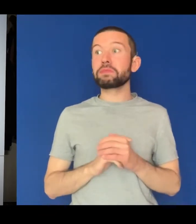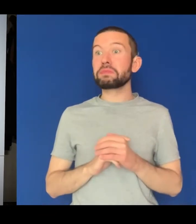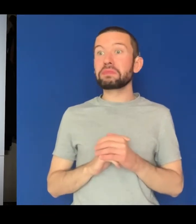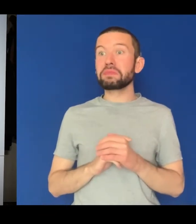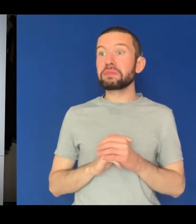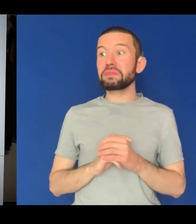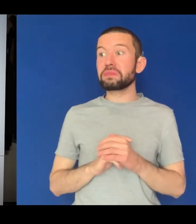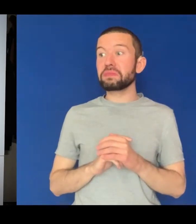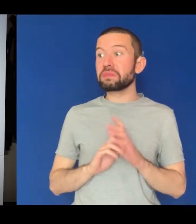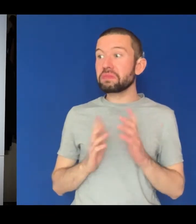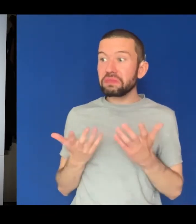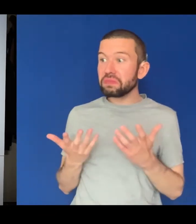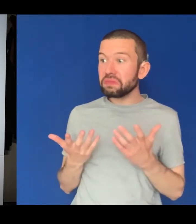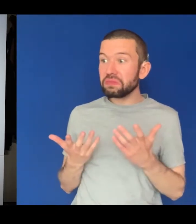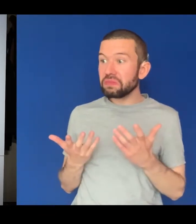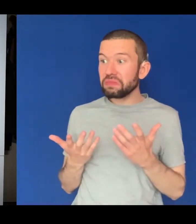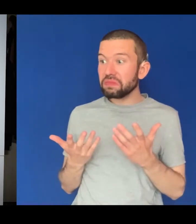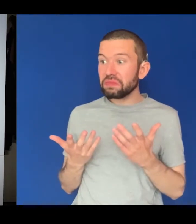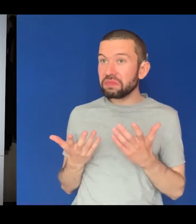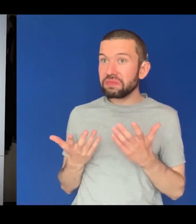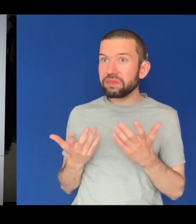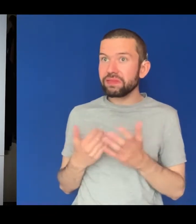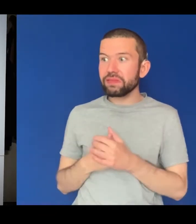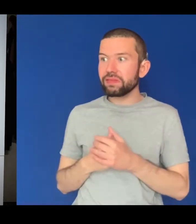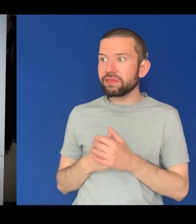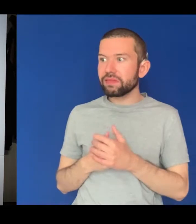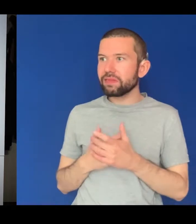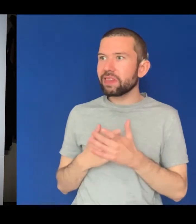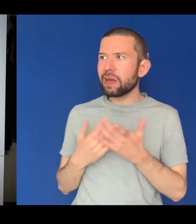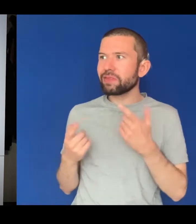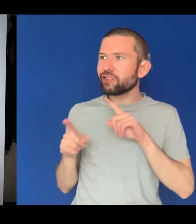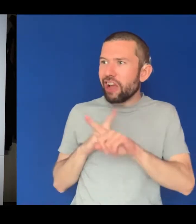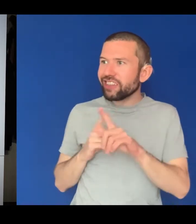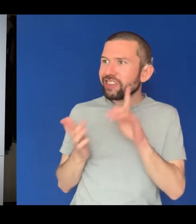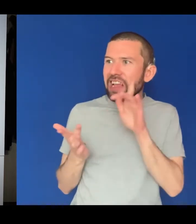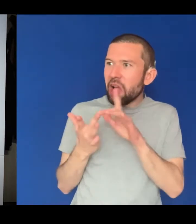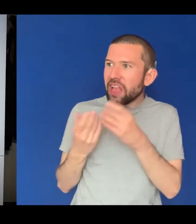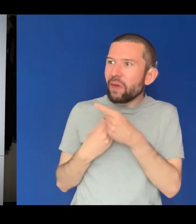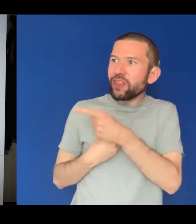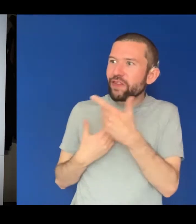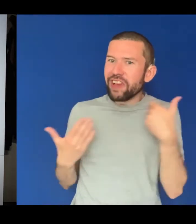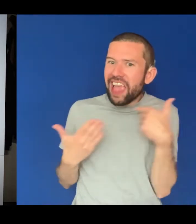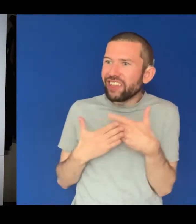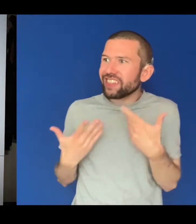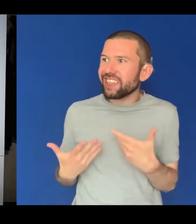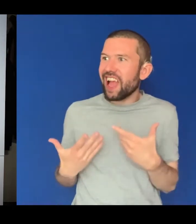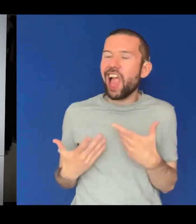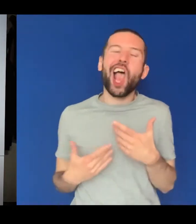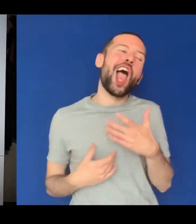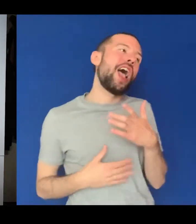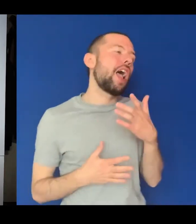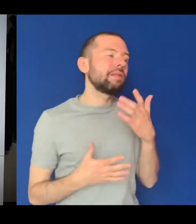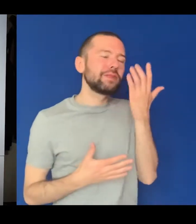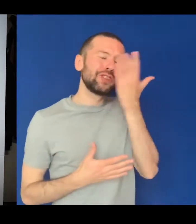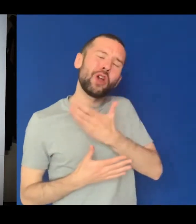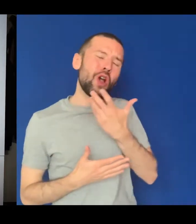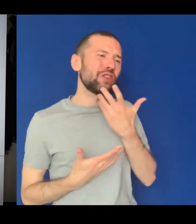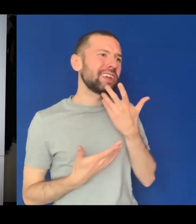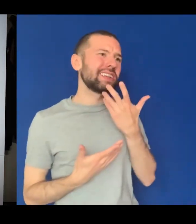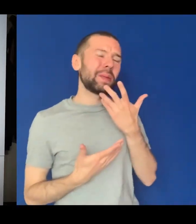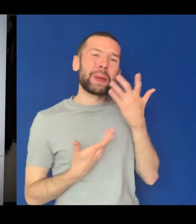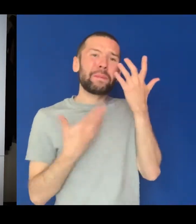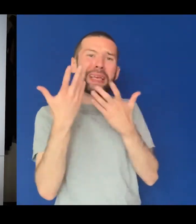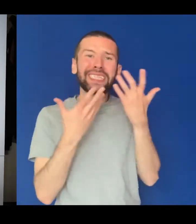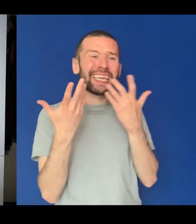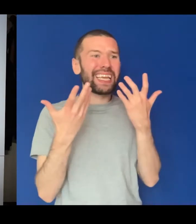So I've been trying to get a Zoom with you for ages now. Oh, yeah, do you know what? I'm so sorry. I've been so